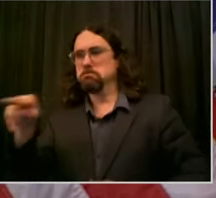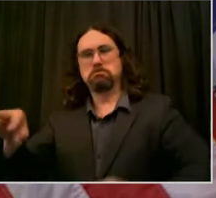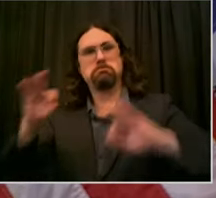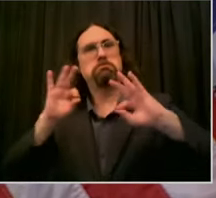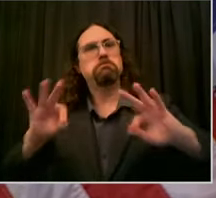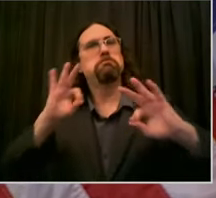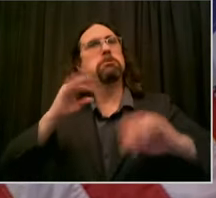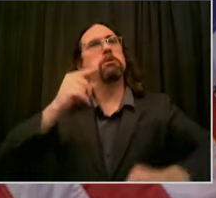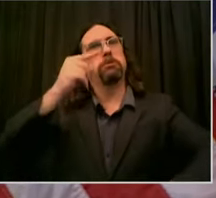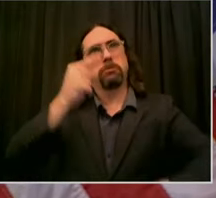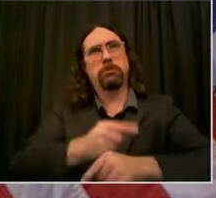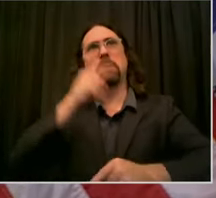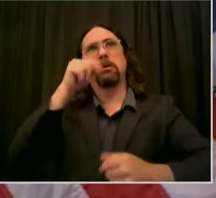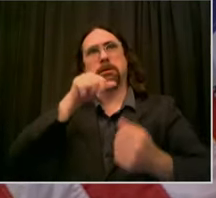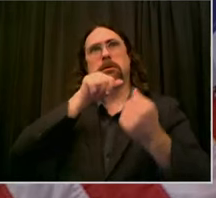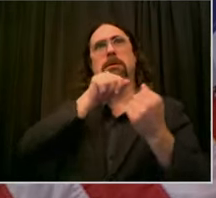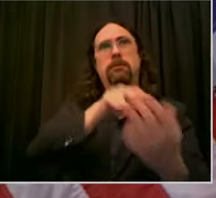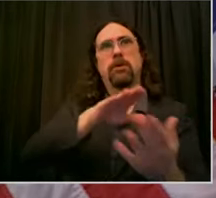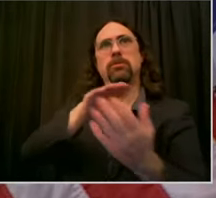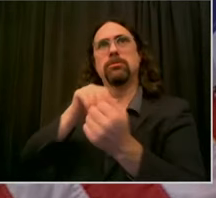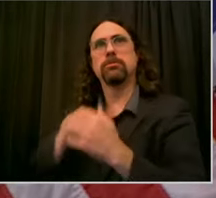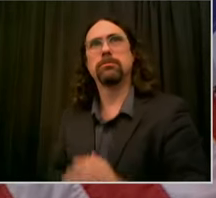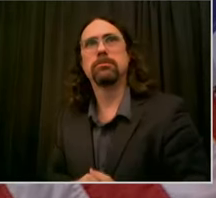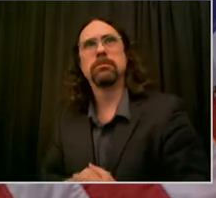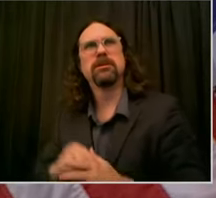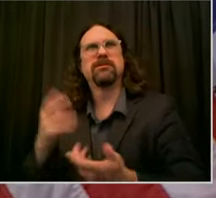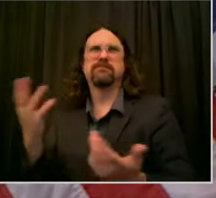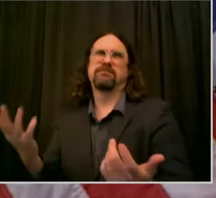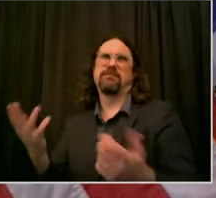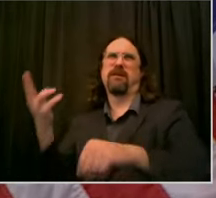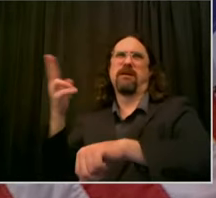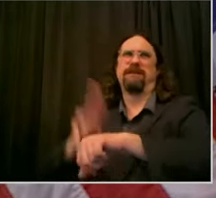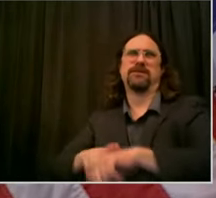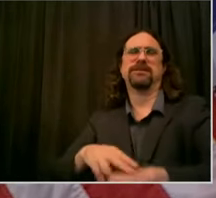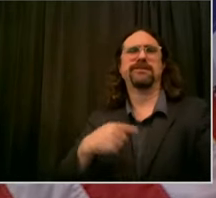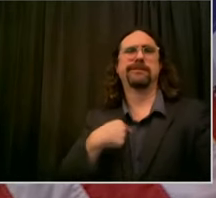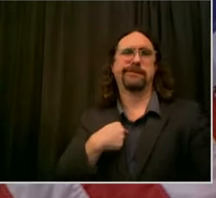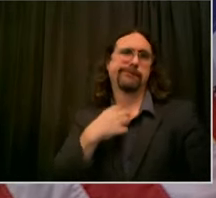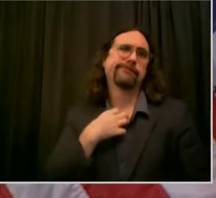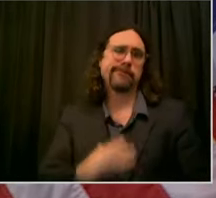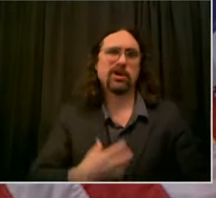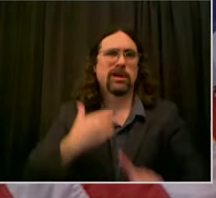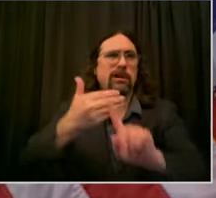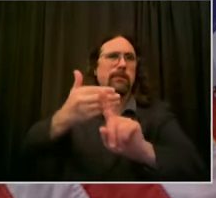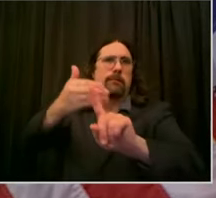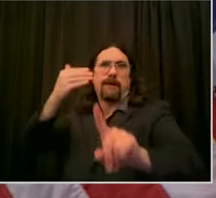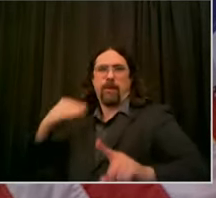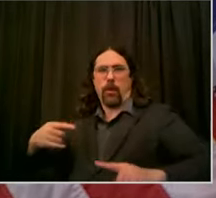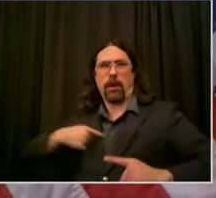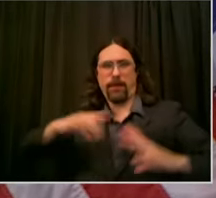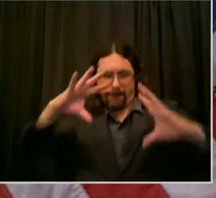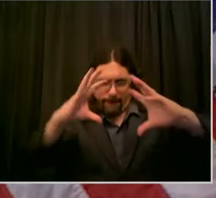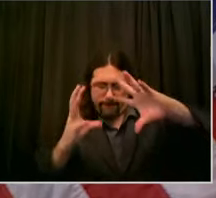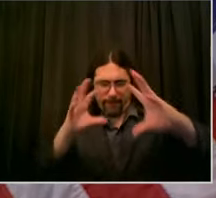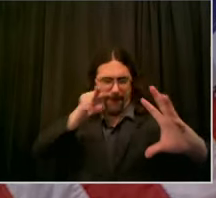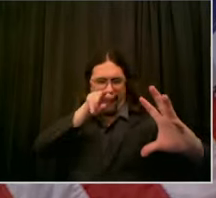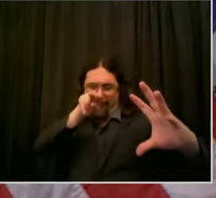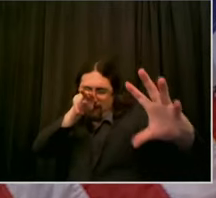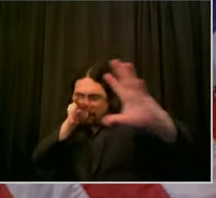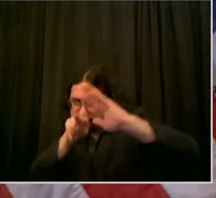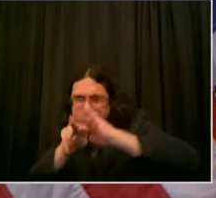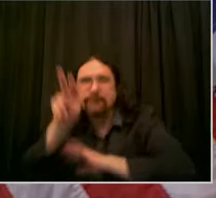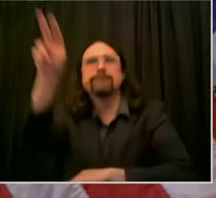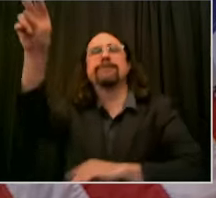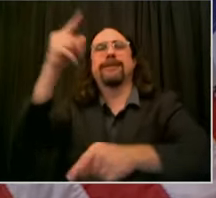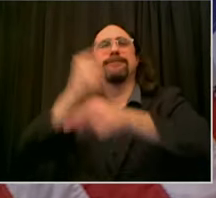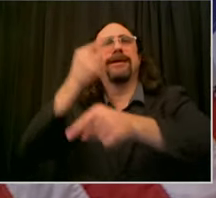able to see what was going to happen and to have the intelligence information to know that something like that was going to happen